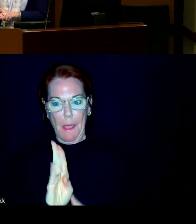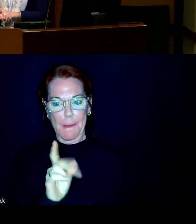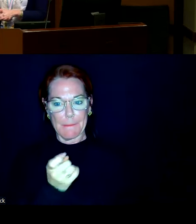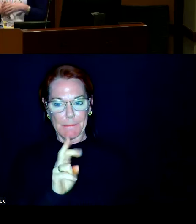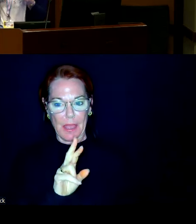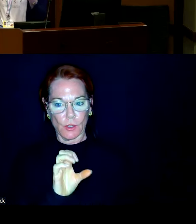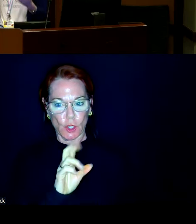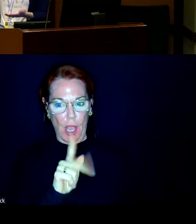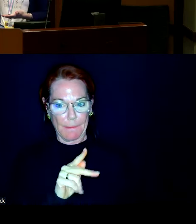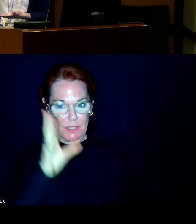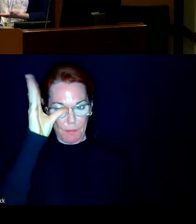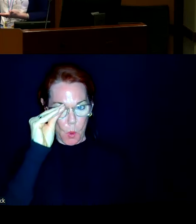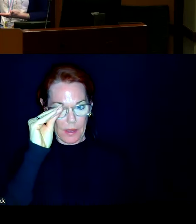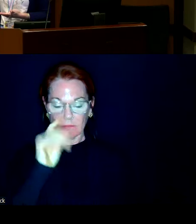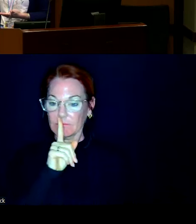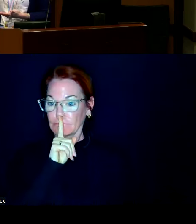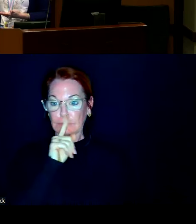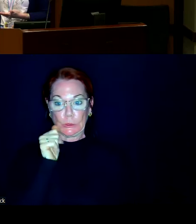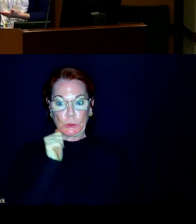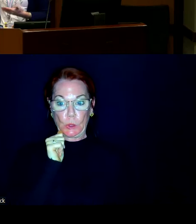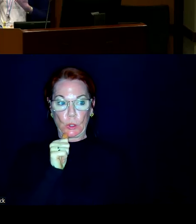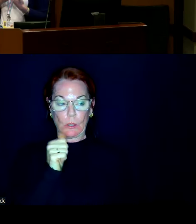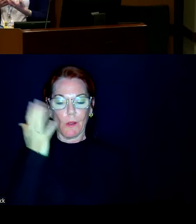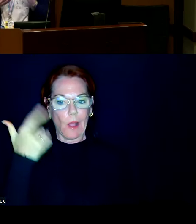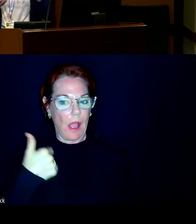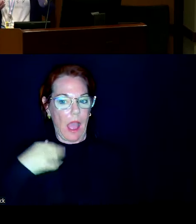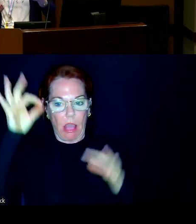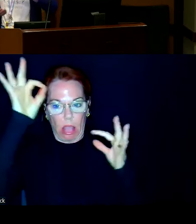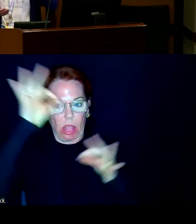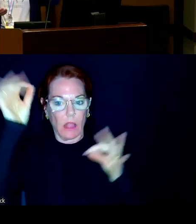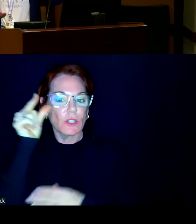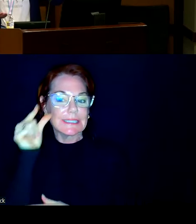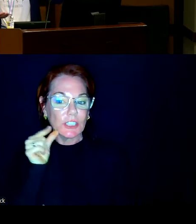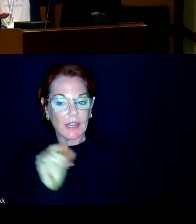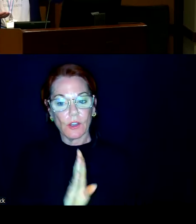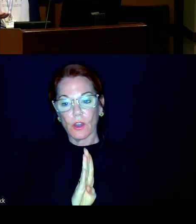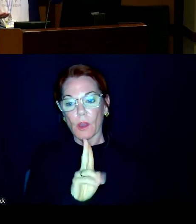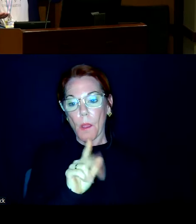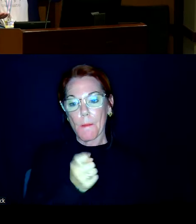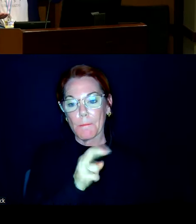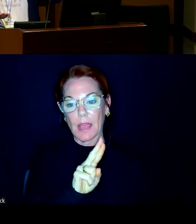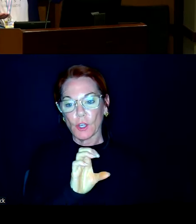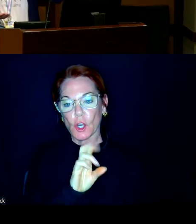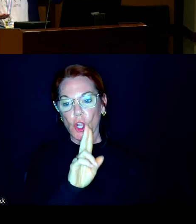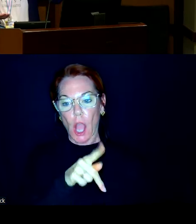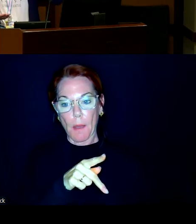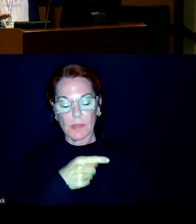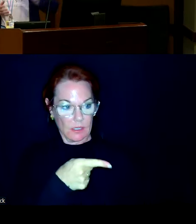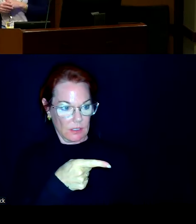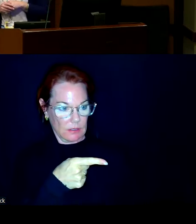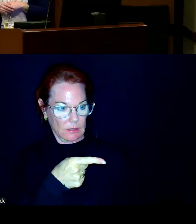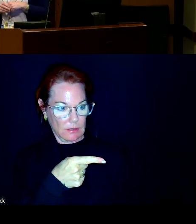is a girl. I don't know the gender of Buttercup. To me, Buttercup had the capability to make Hershey